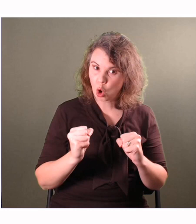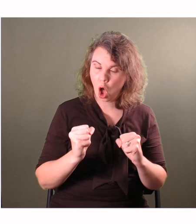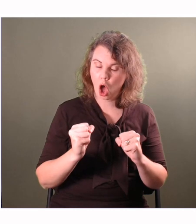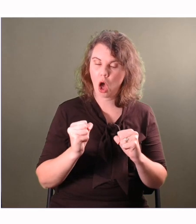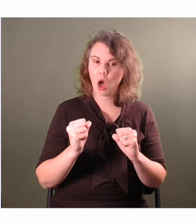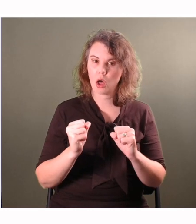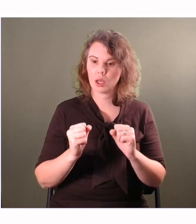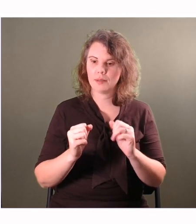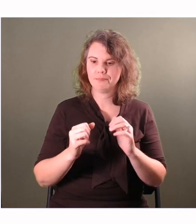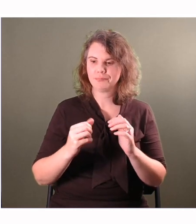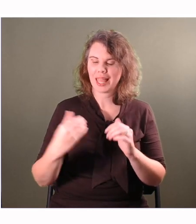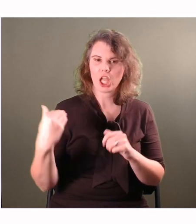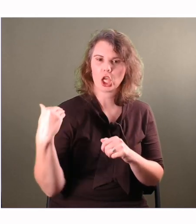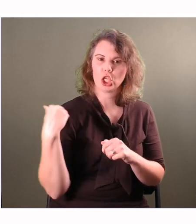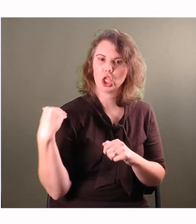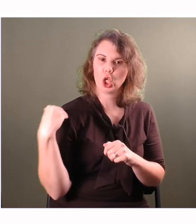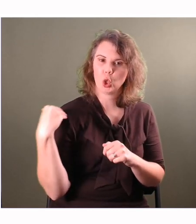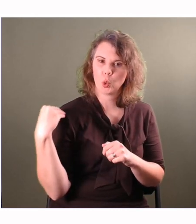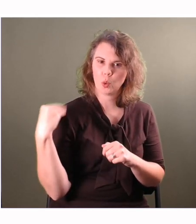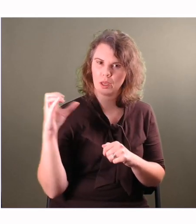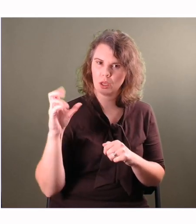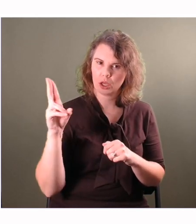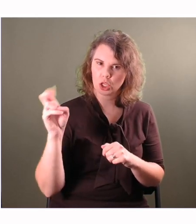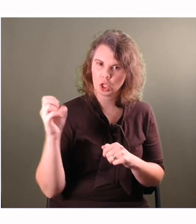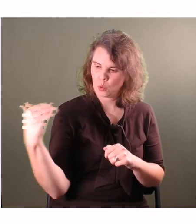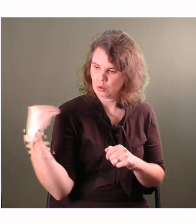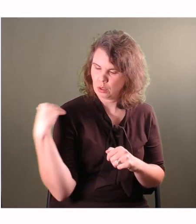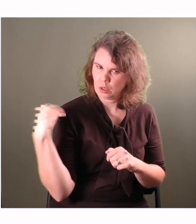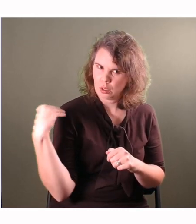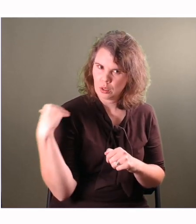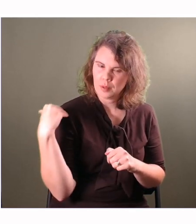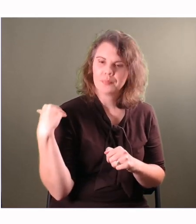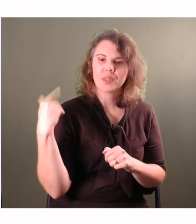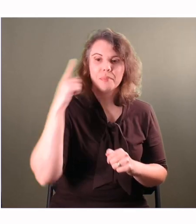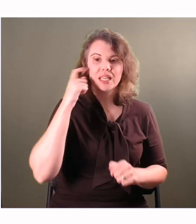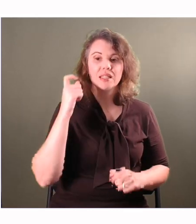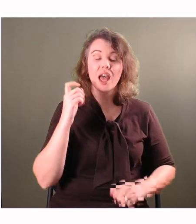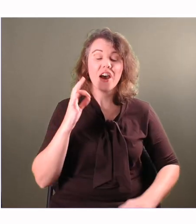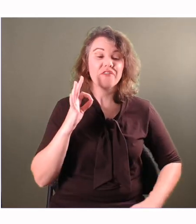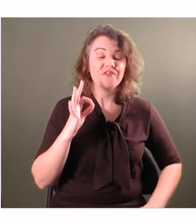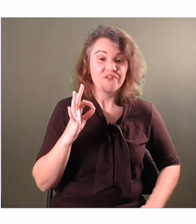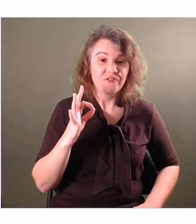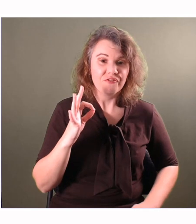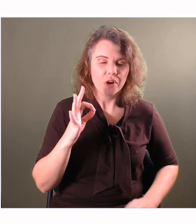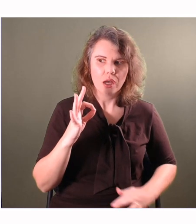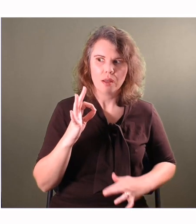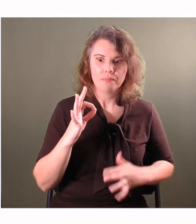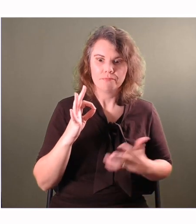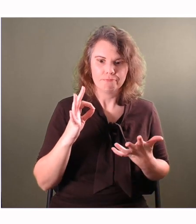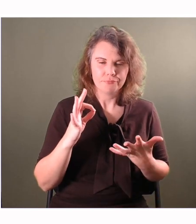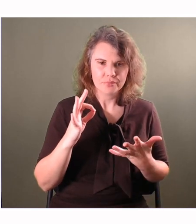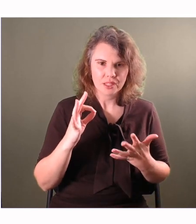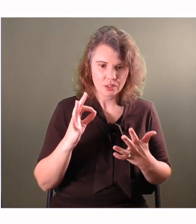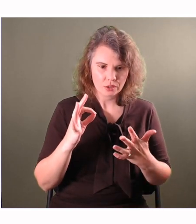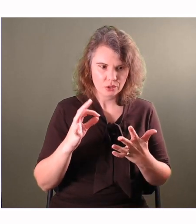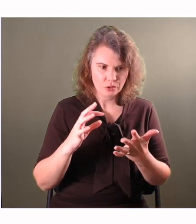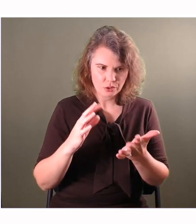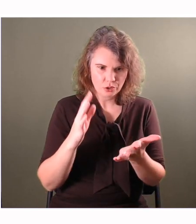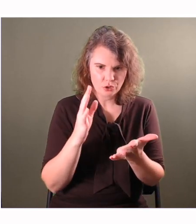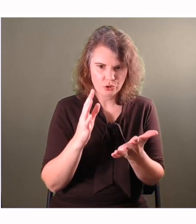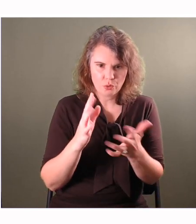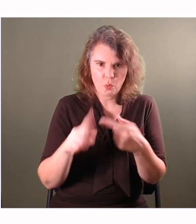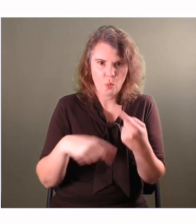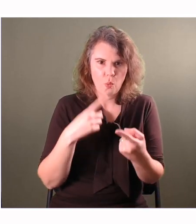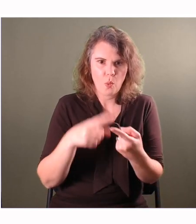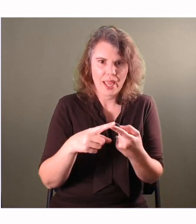aren't really any other cues that are going to matter that much because F by itself doesn't really tell you whether it's an onset, or